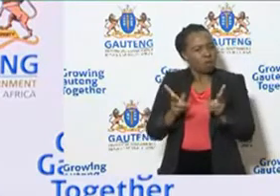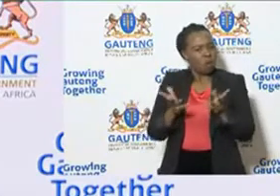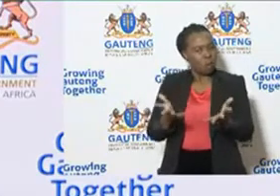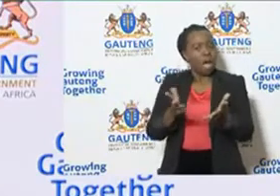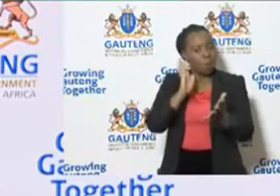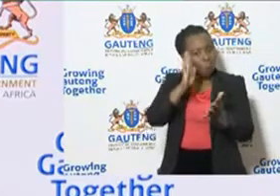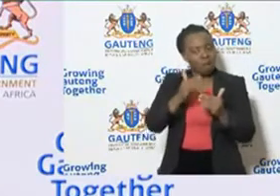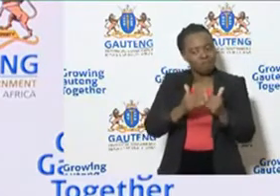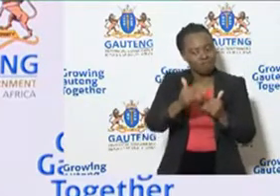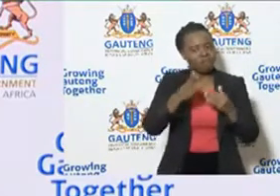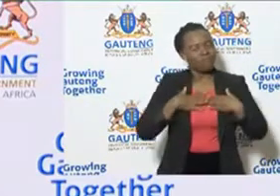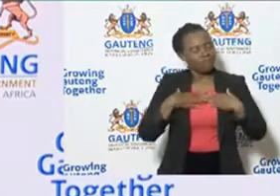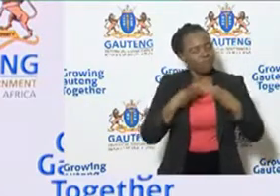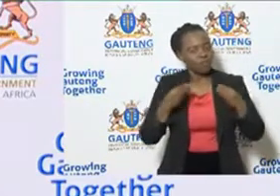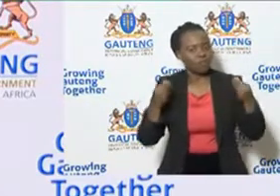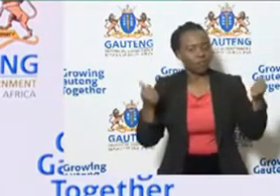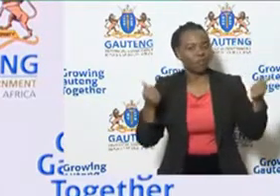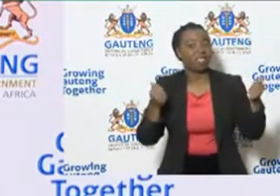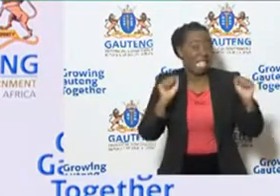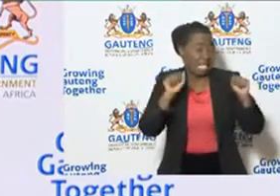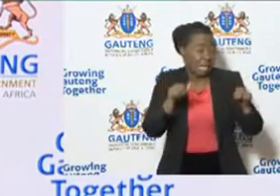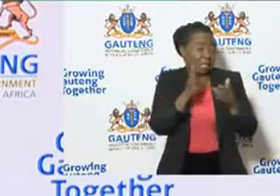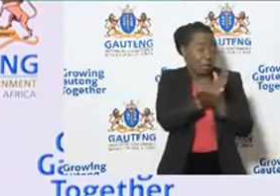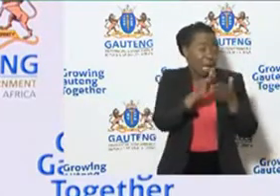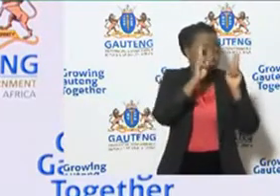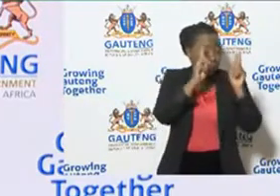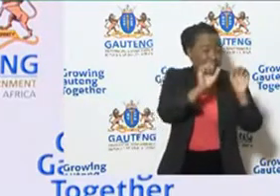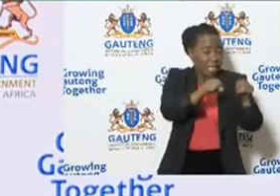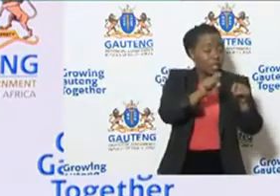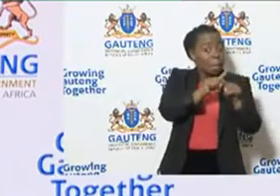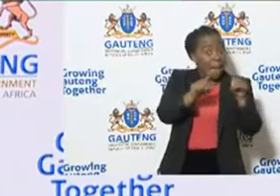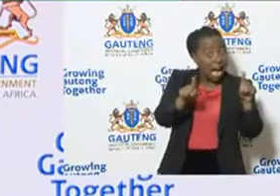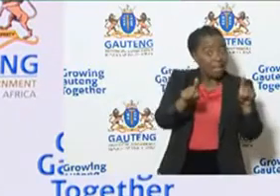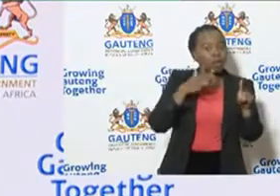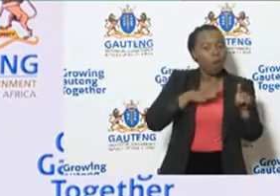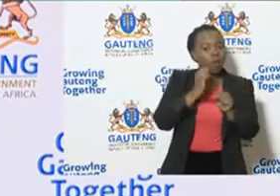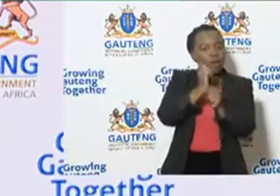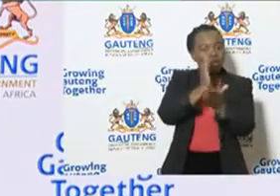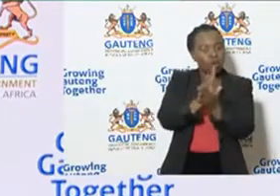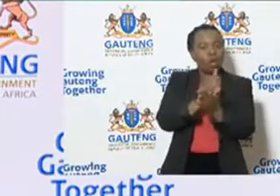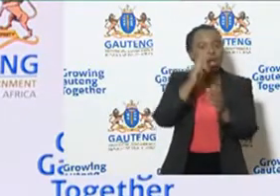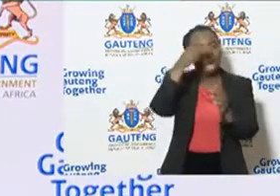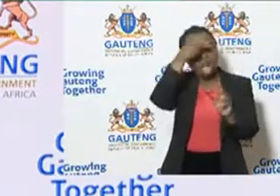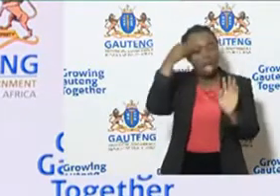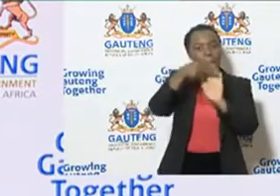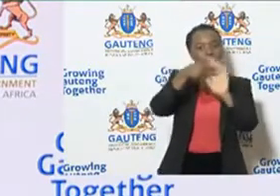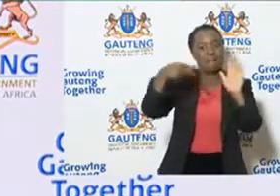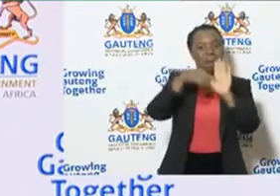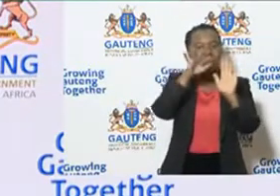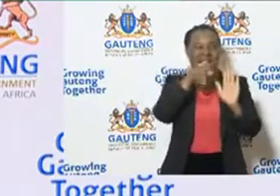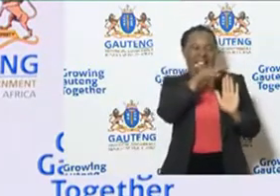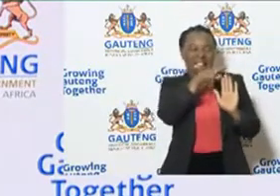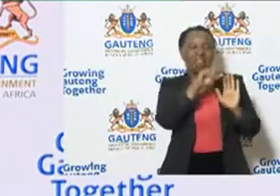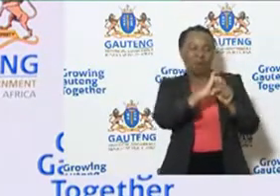recover, yes, some may pass on, but we want to ensure we deal with stigma as well. We also want to